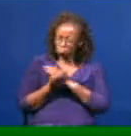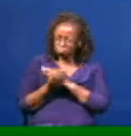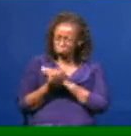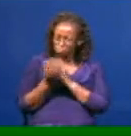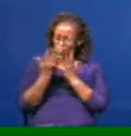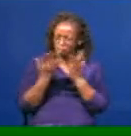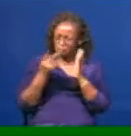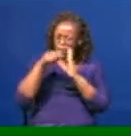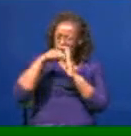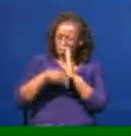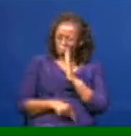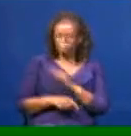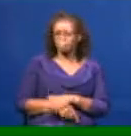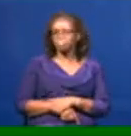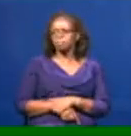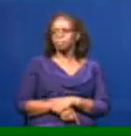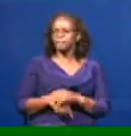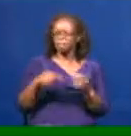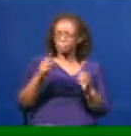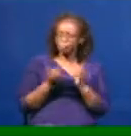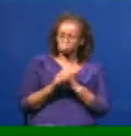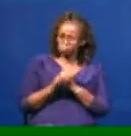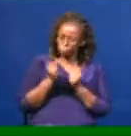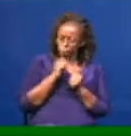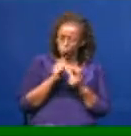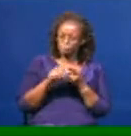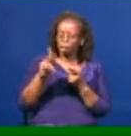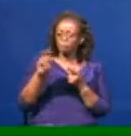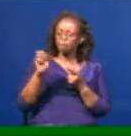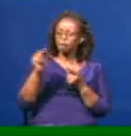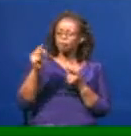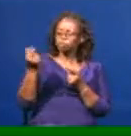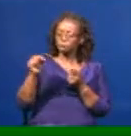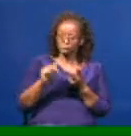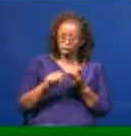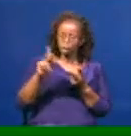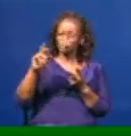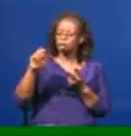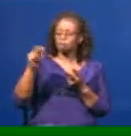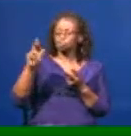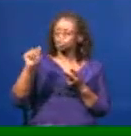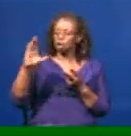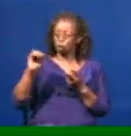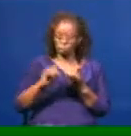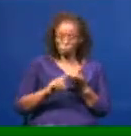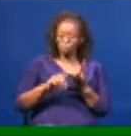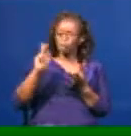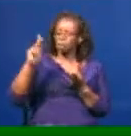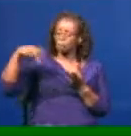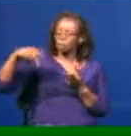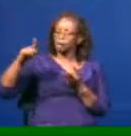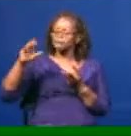she took us through KenGen, Kentraco, and KPLC. And what has come out